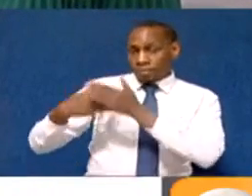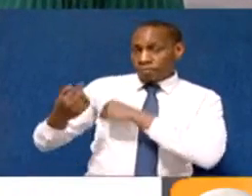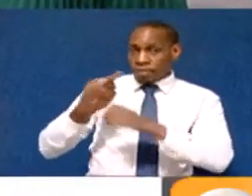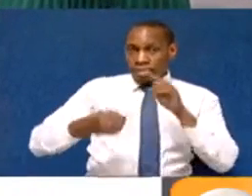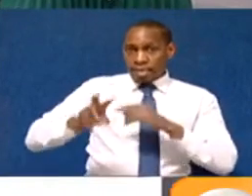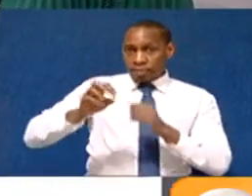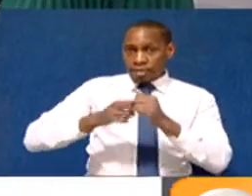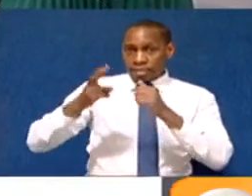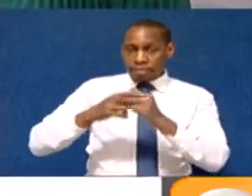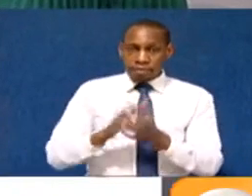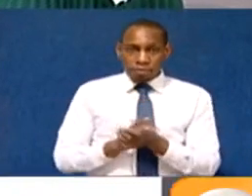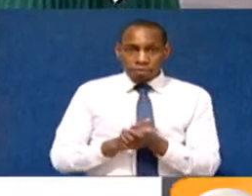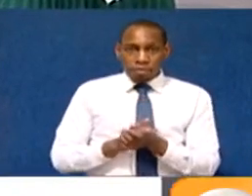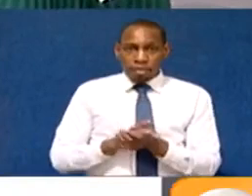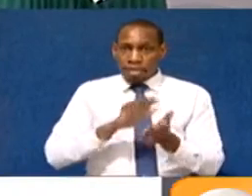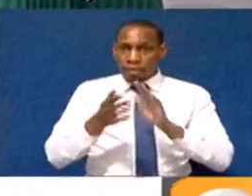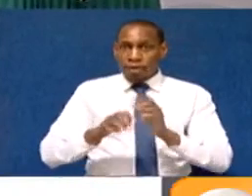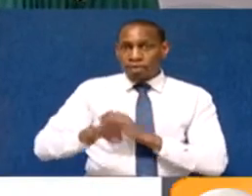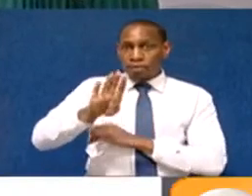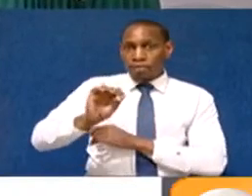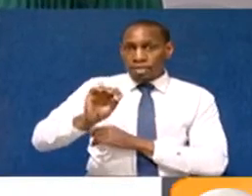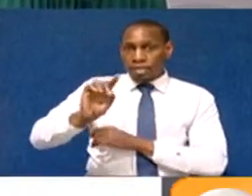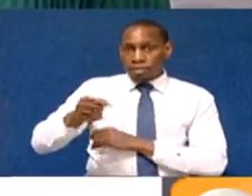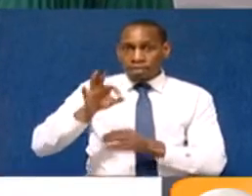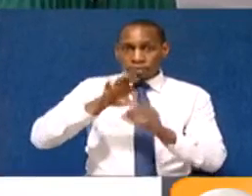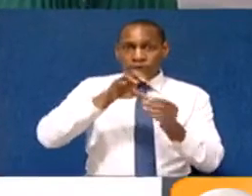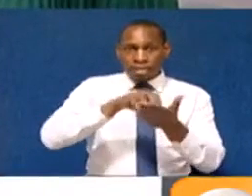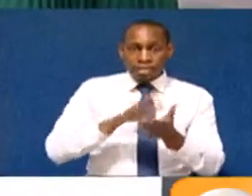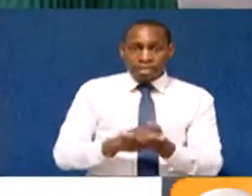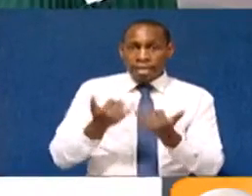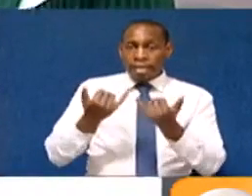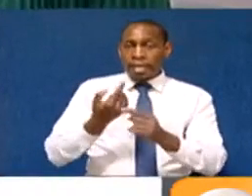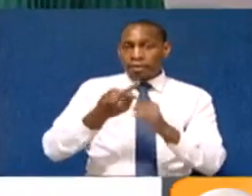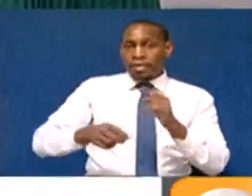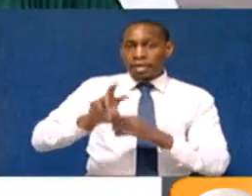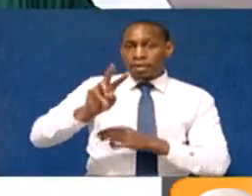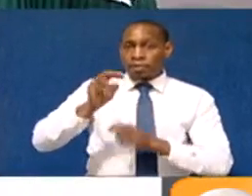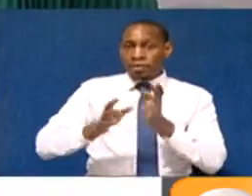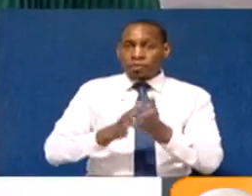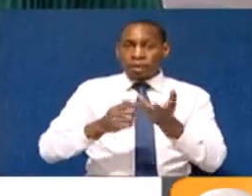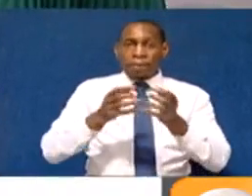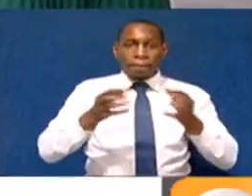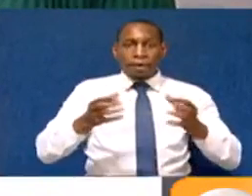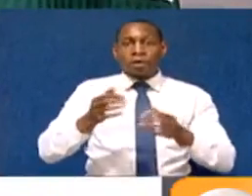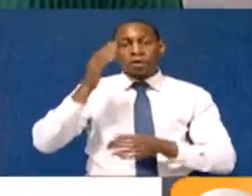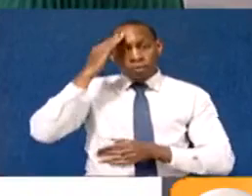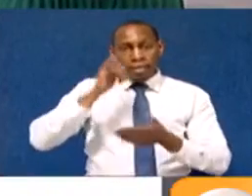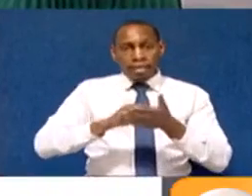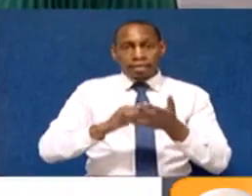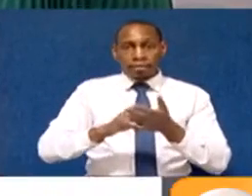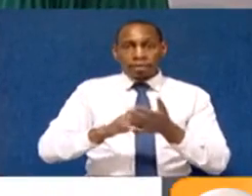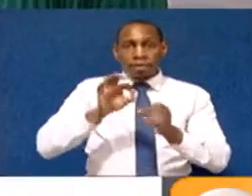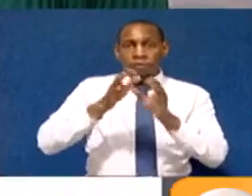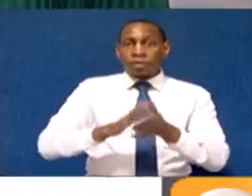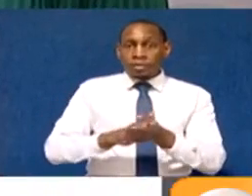2017, these were slightly over 40,000 polling stations. Now, this year, that number is likely to go up, considering the increase in numbers